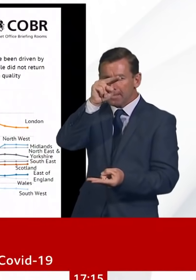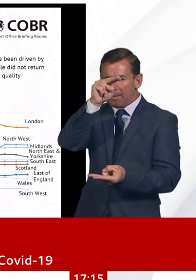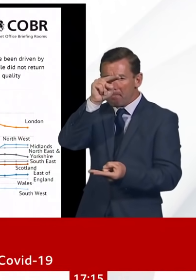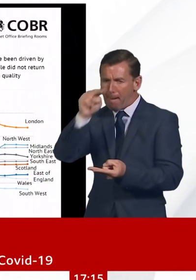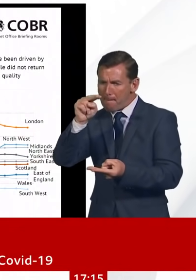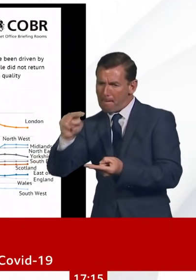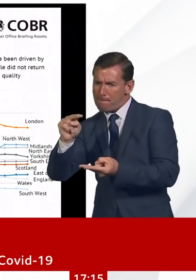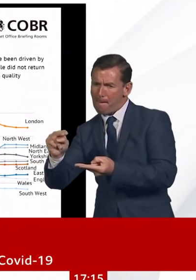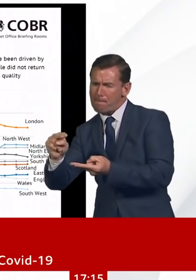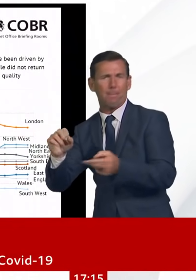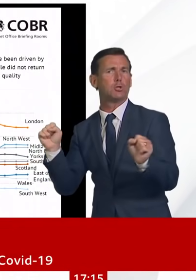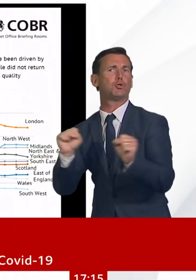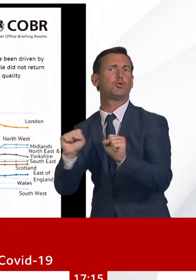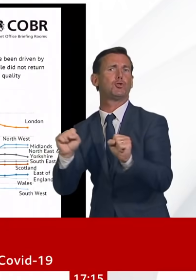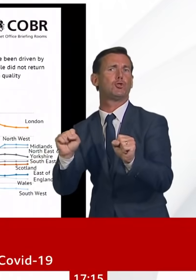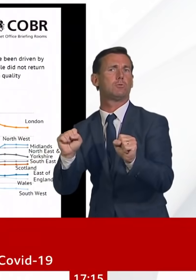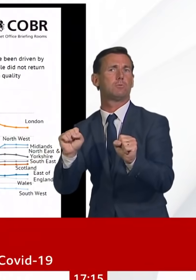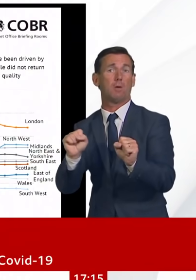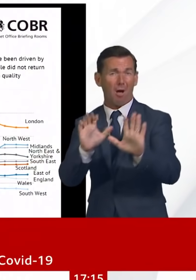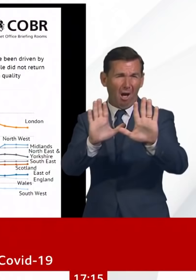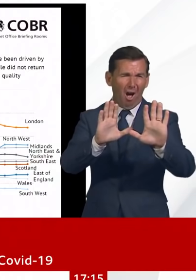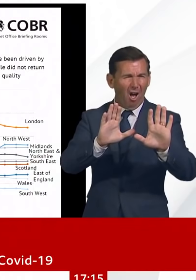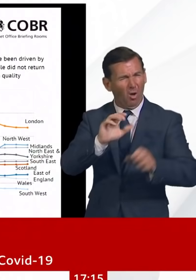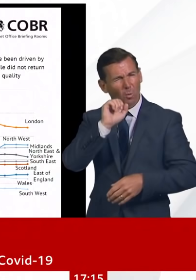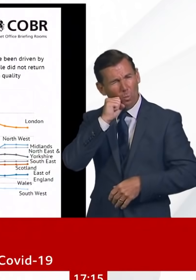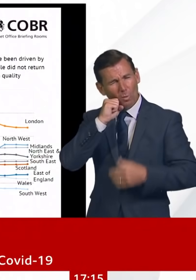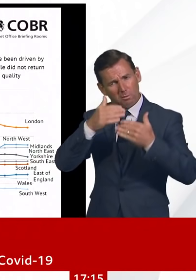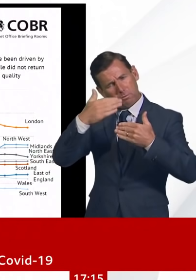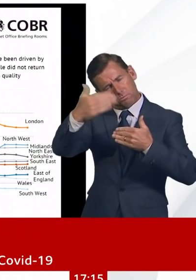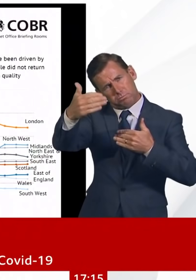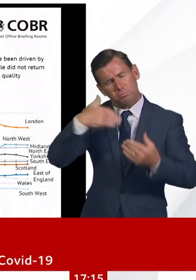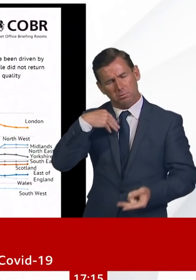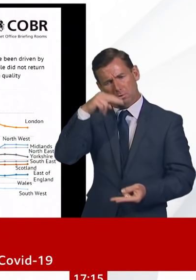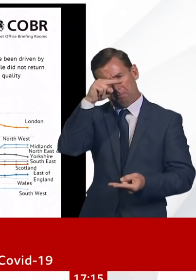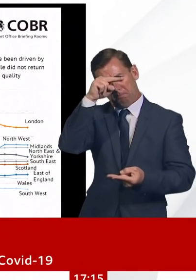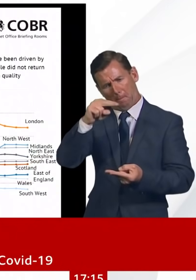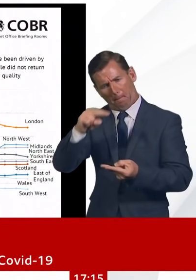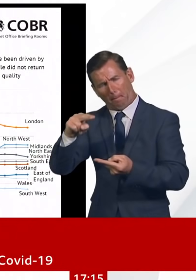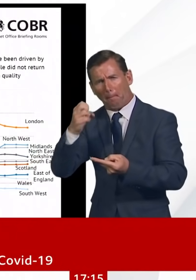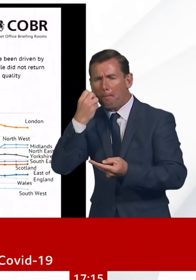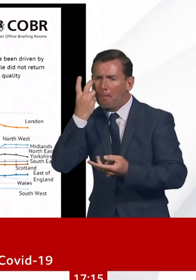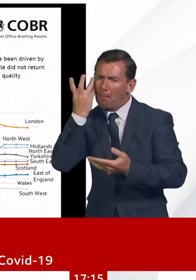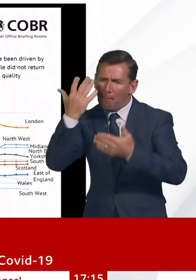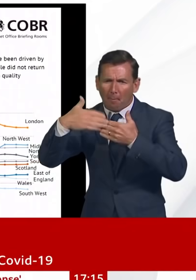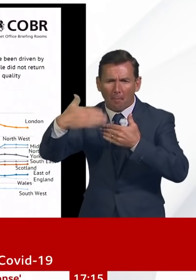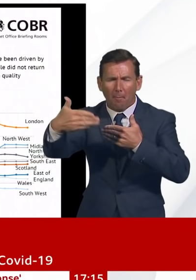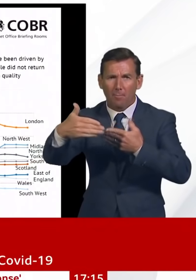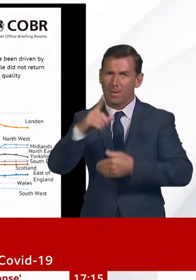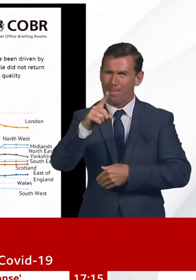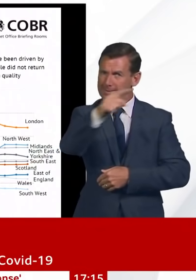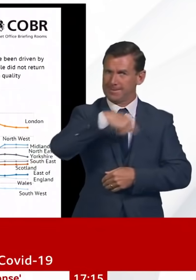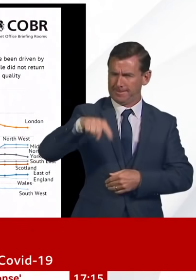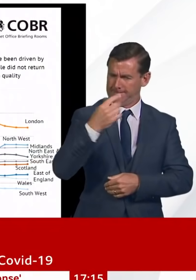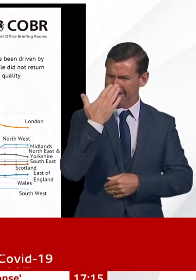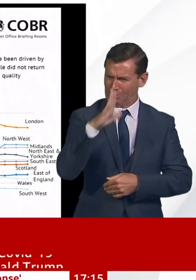many parts of the country. I'm sure it will go down in the days and weeks that follow, but we must keep pushing on